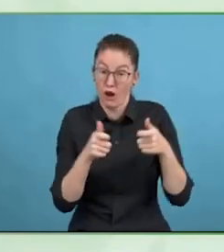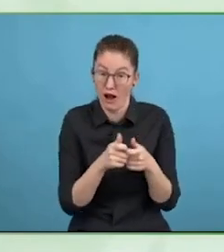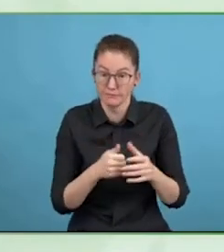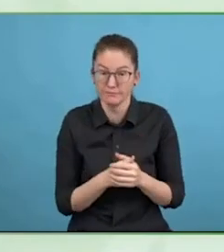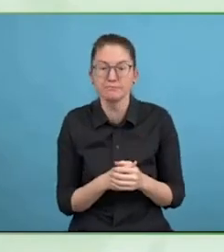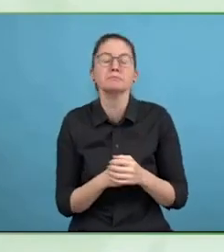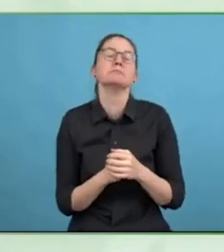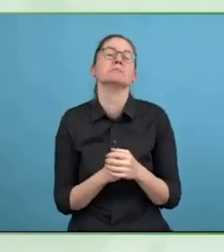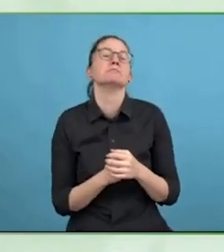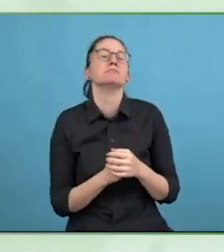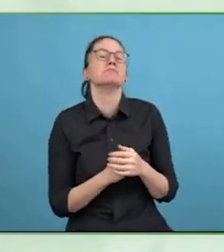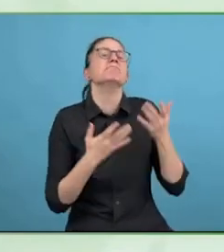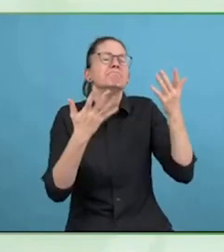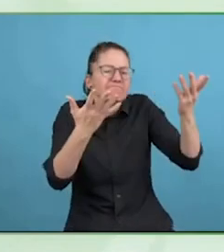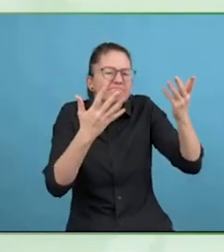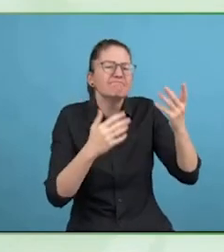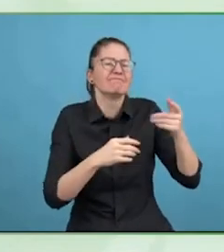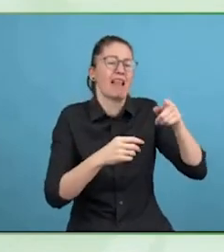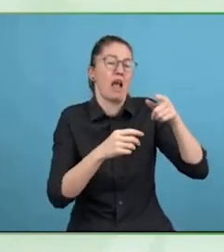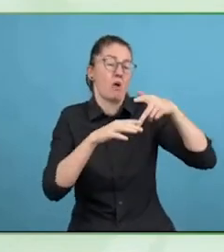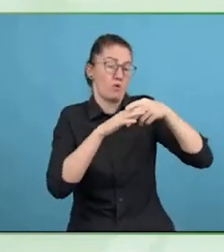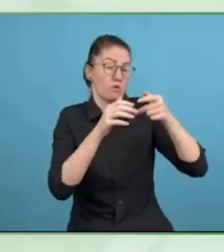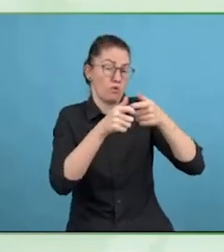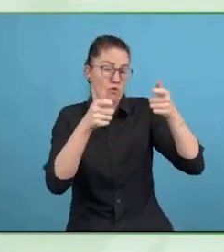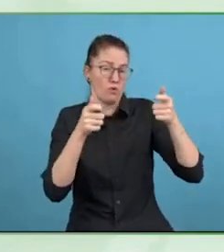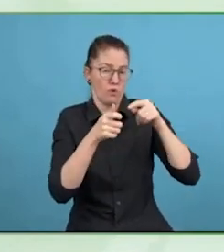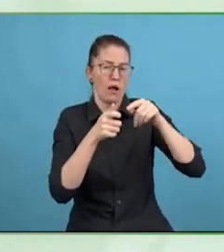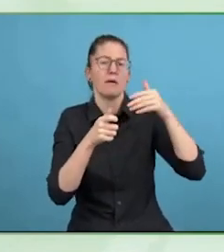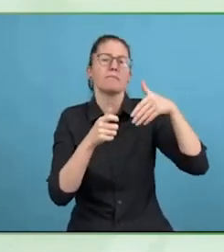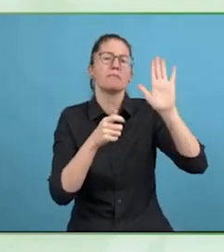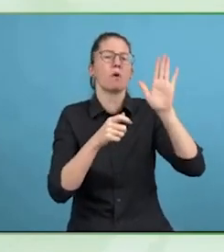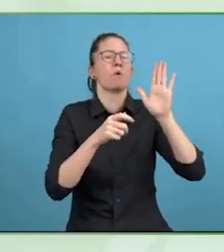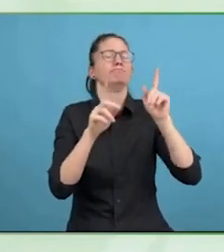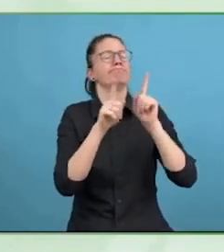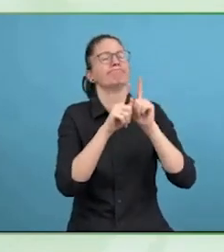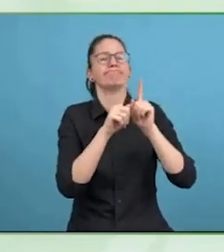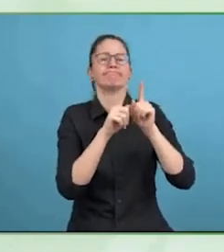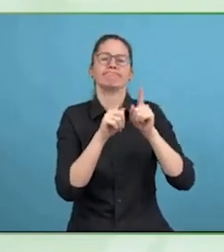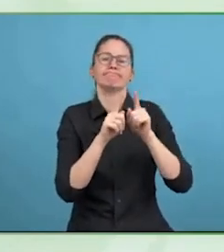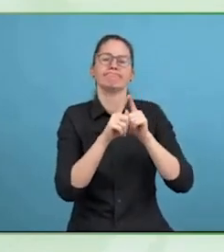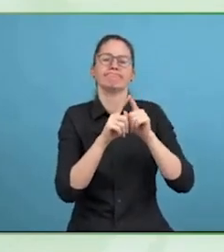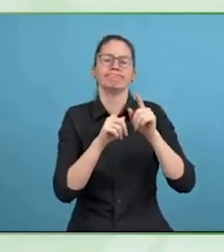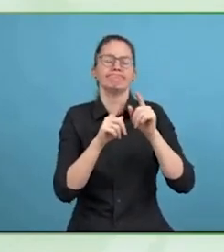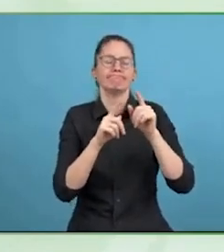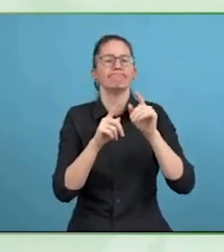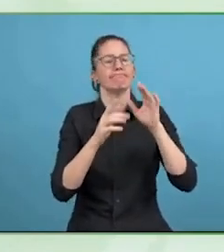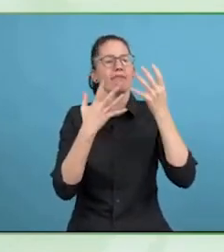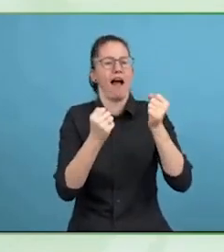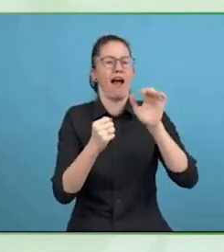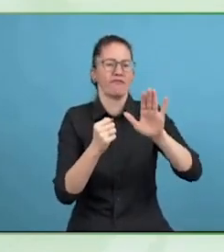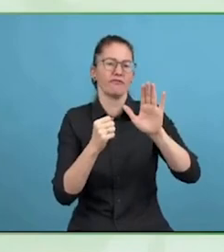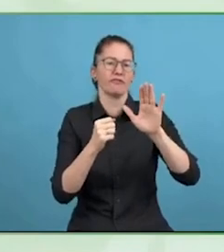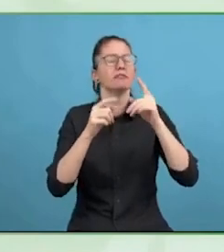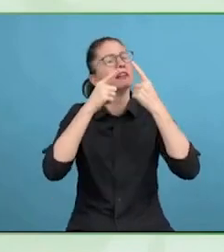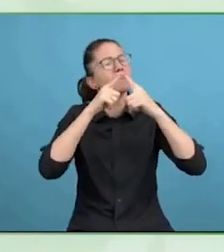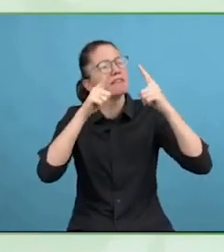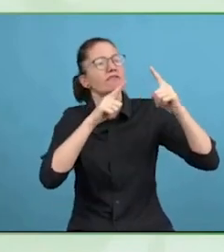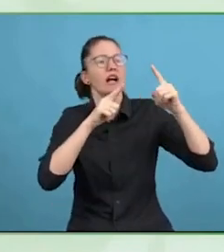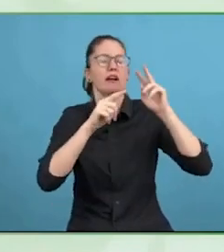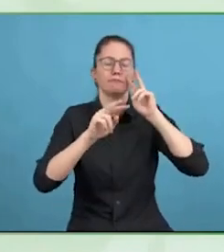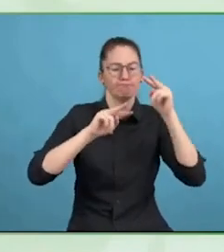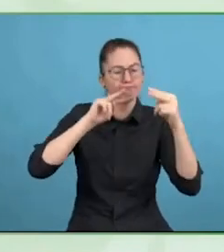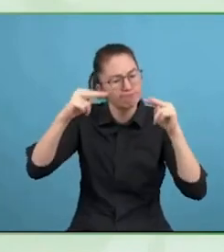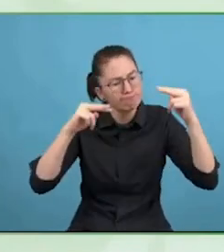And I think it's very important in this regard that people can reach out to local OPDs, to